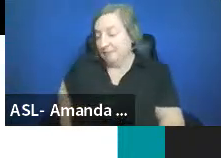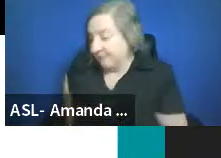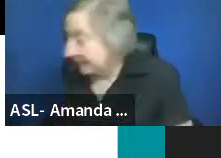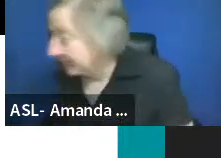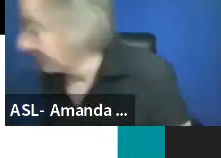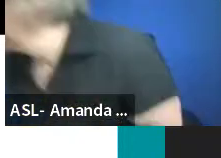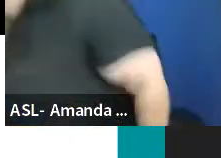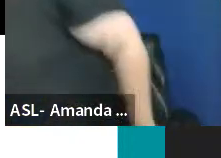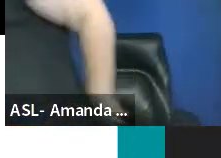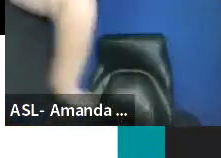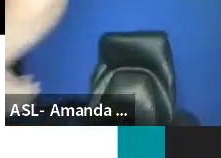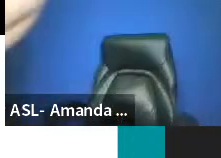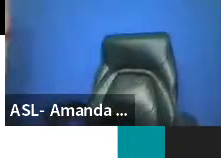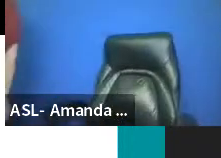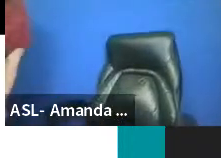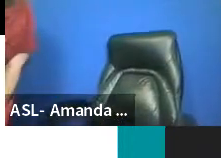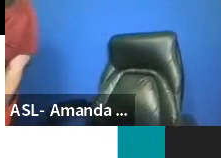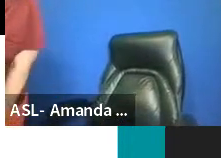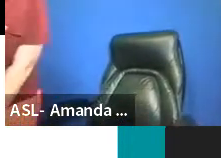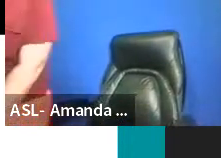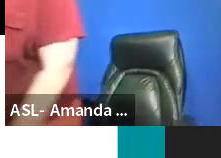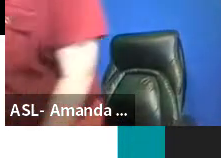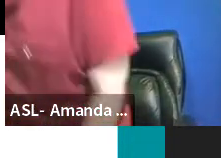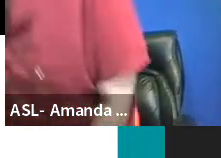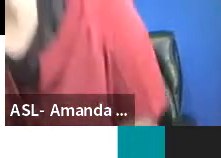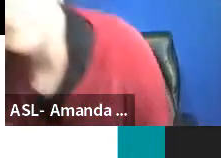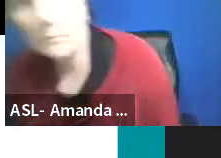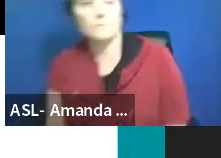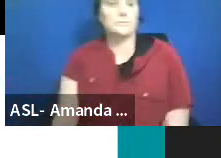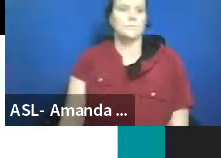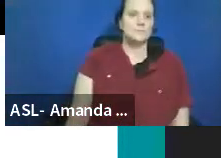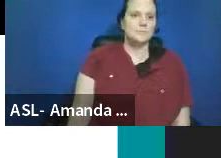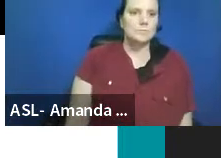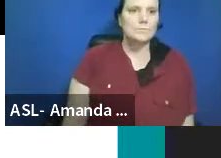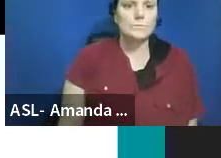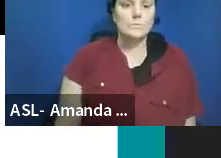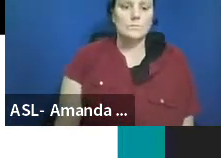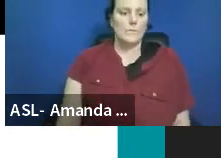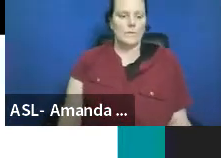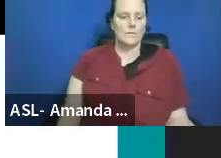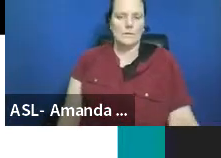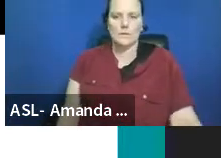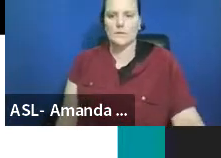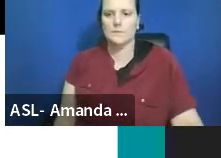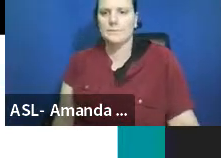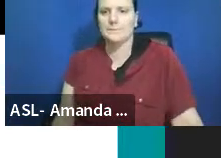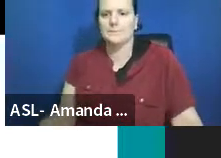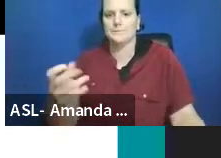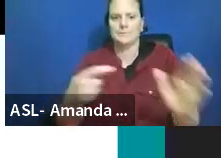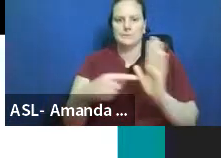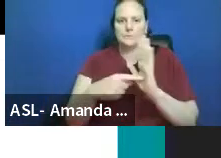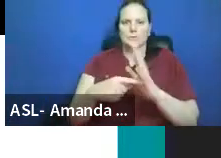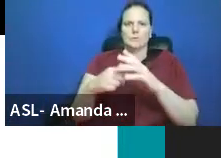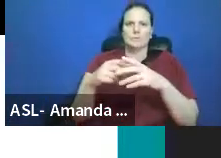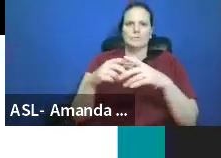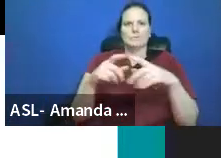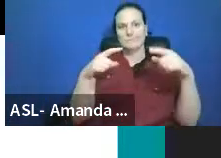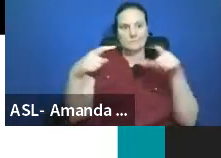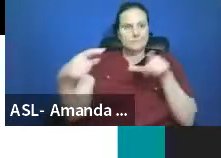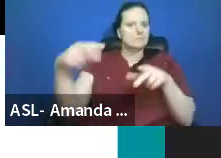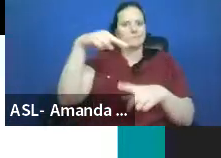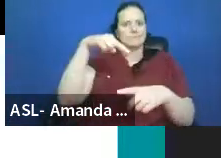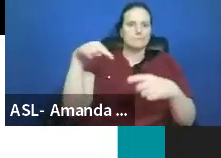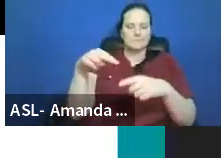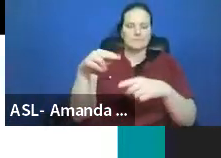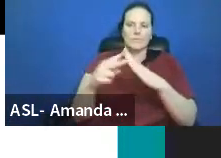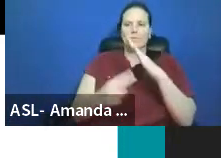So what we wanted to do, rather than simply kind of zooming around a 3D model of the bridge, is start to consider